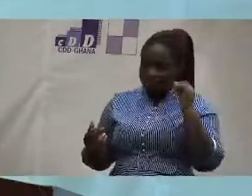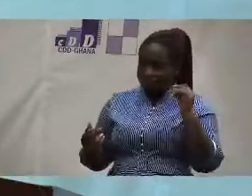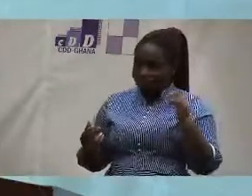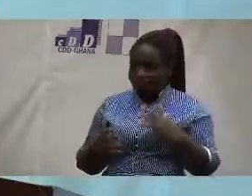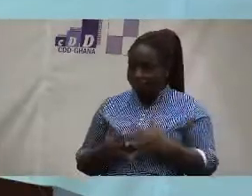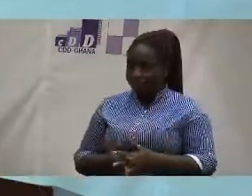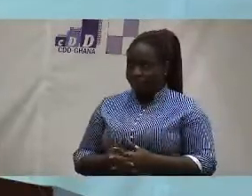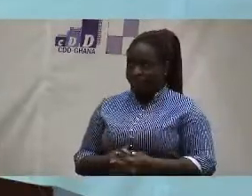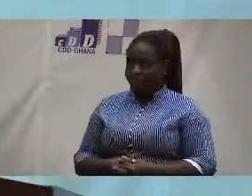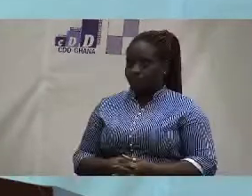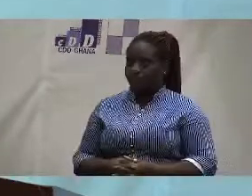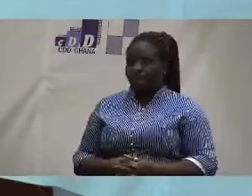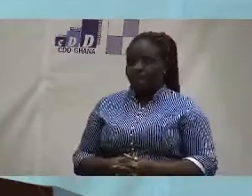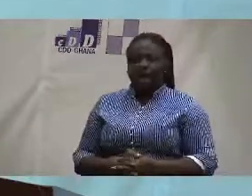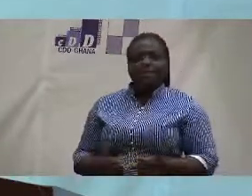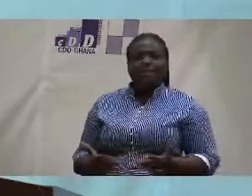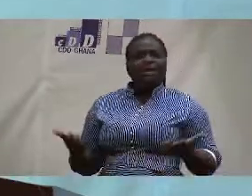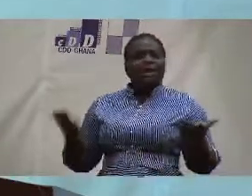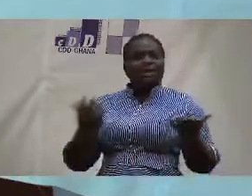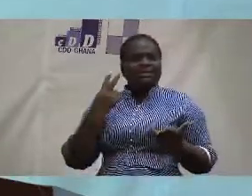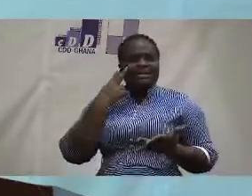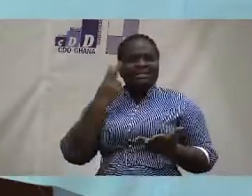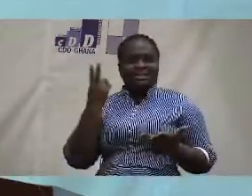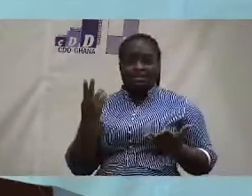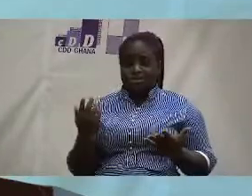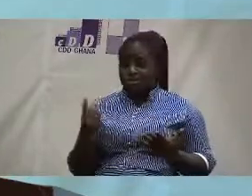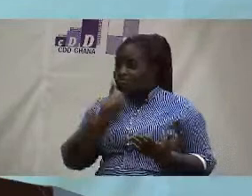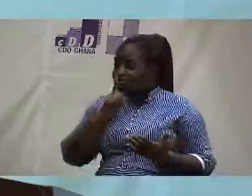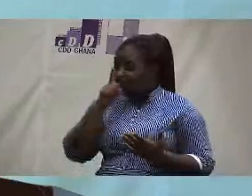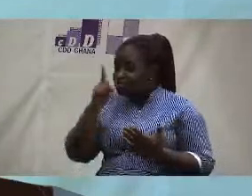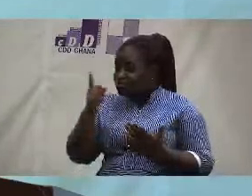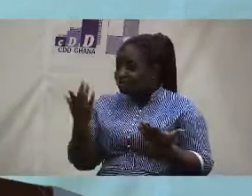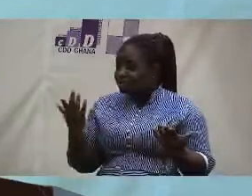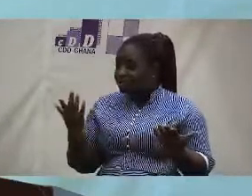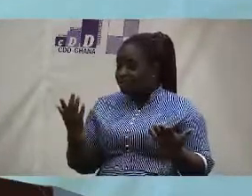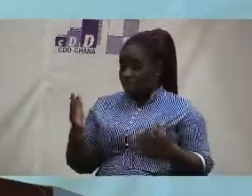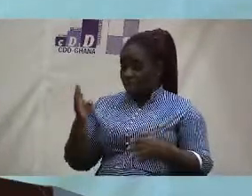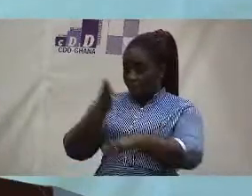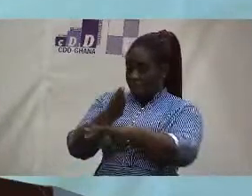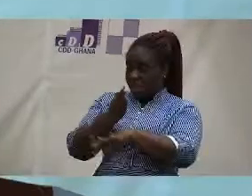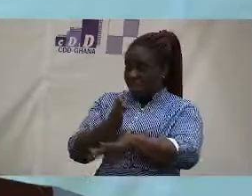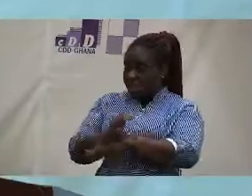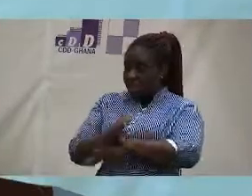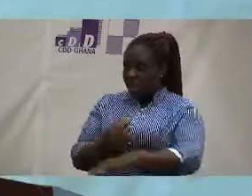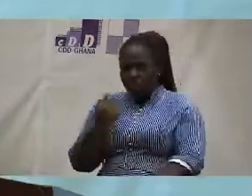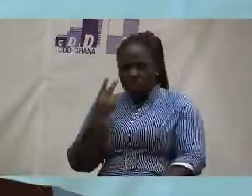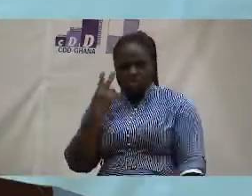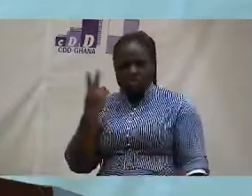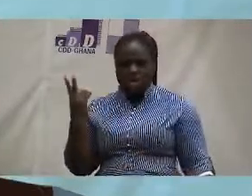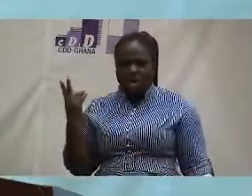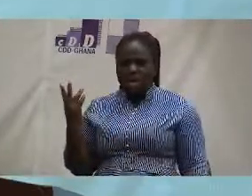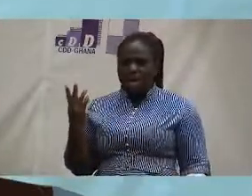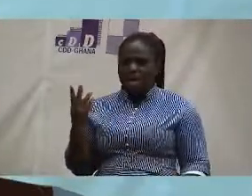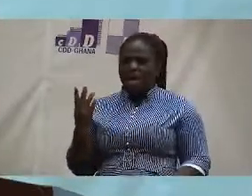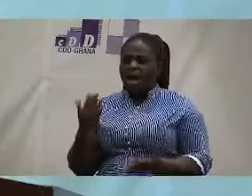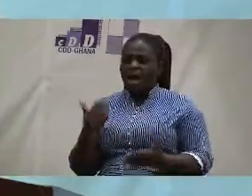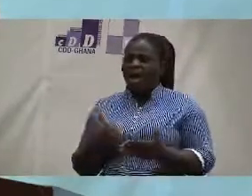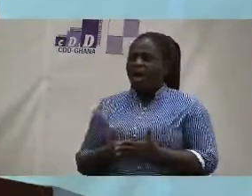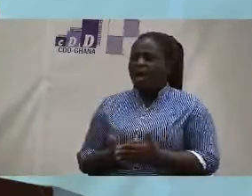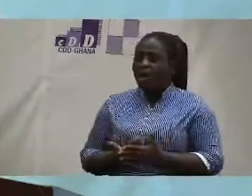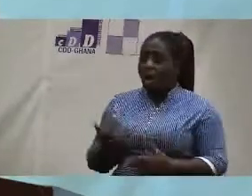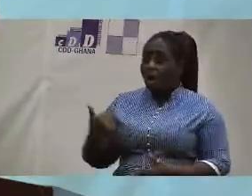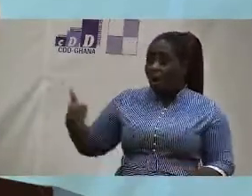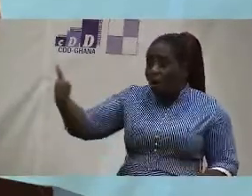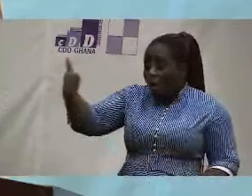hegemony itself. And we are seeing it in real actions. For instance, in Burkina, we saw how and Mali, how our